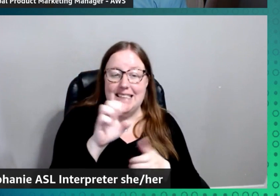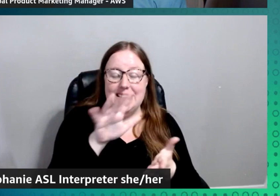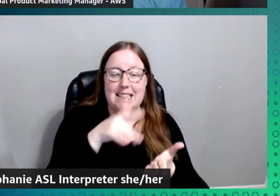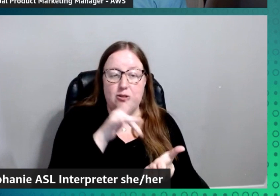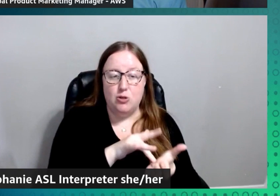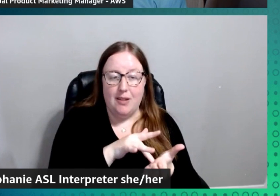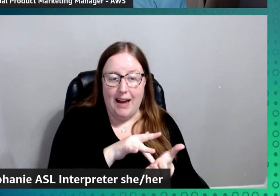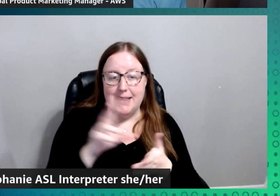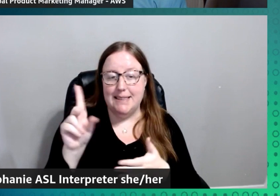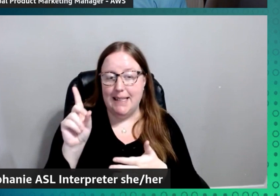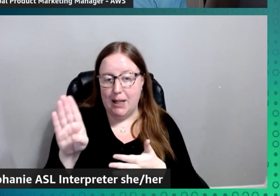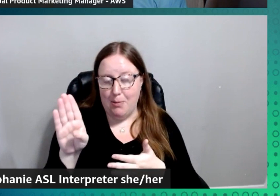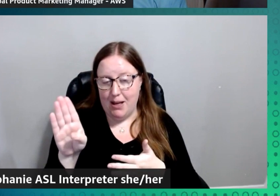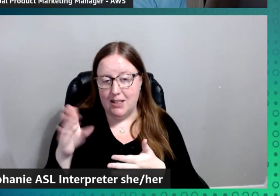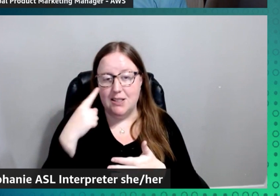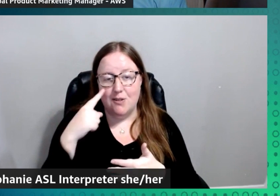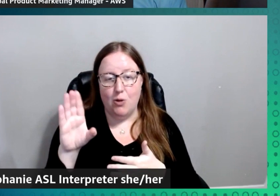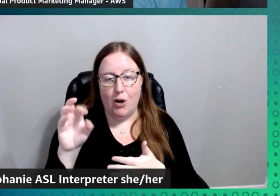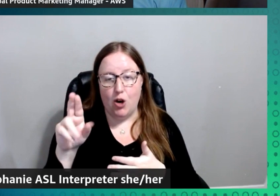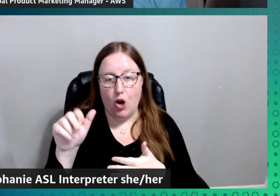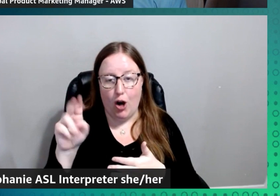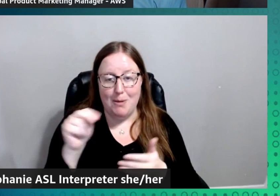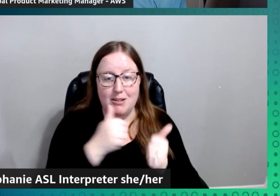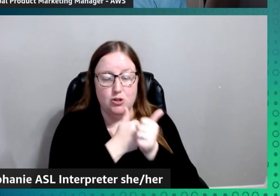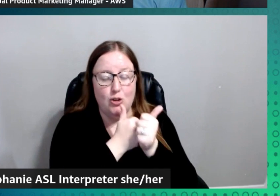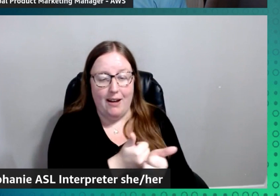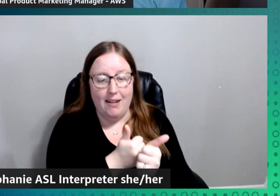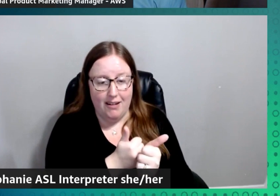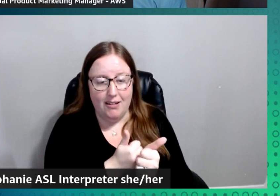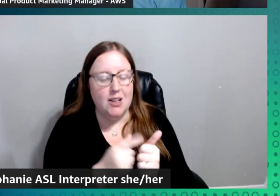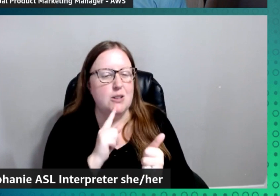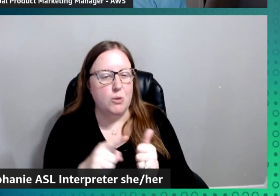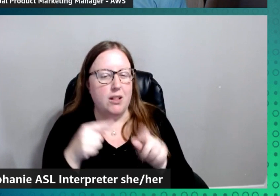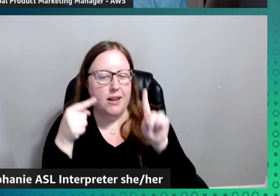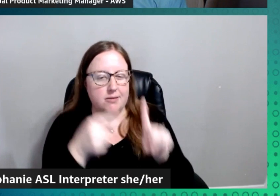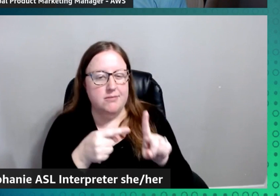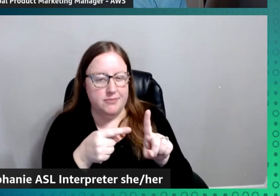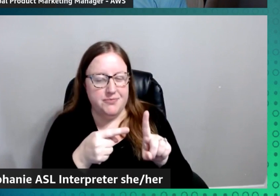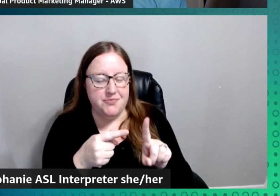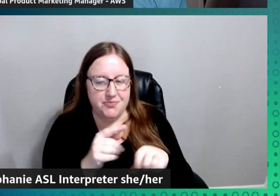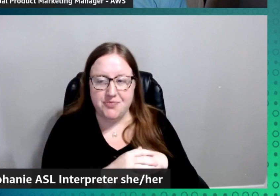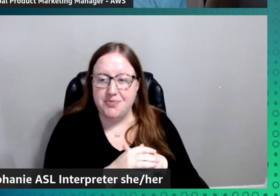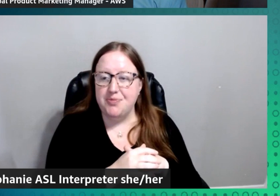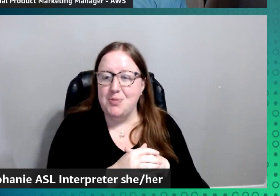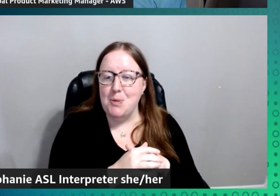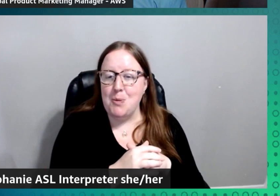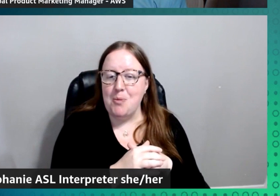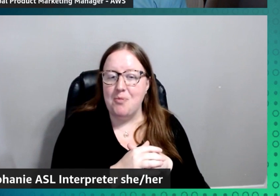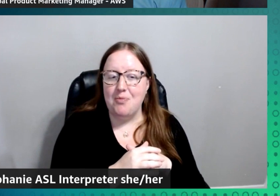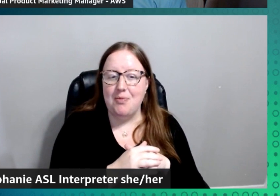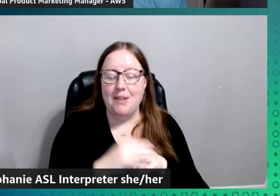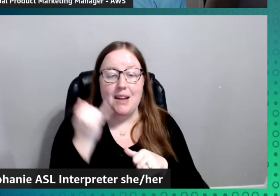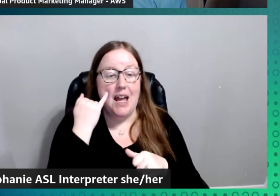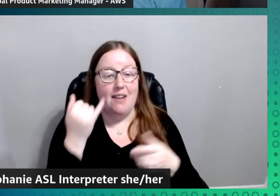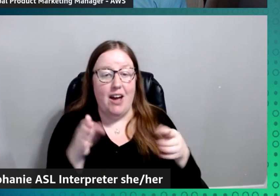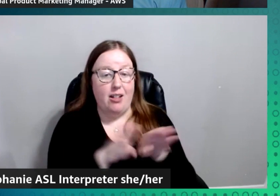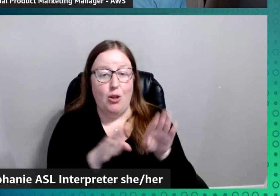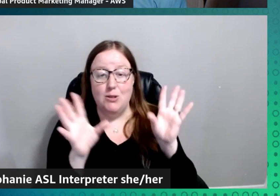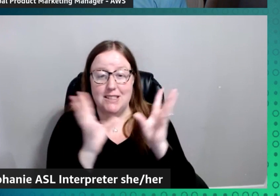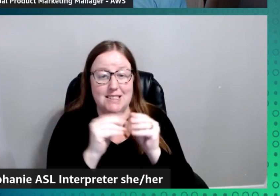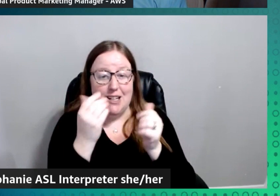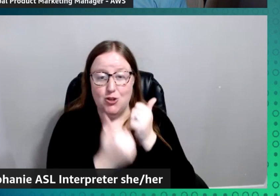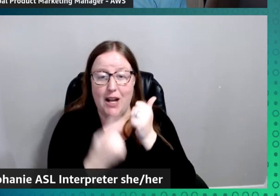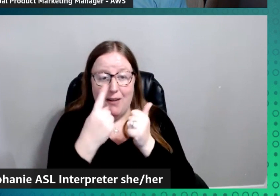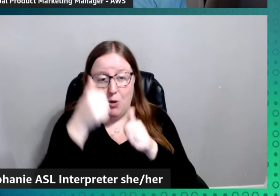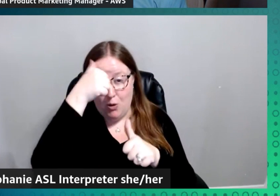database for carbon tracking is really the key. And if I close the session and everyone remembers